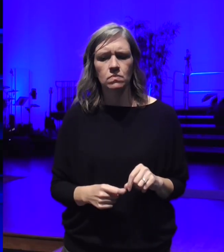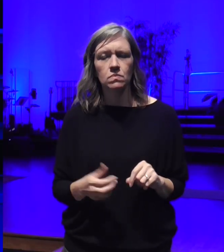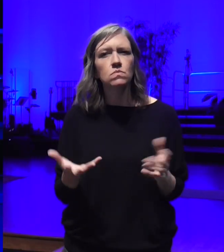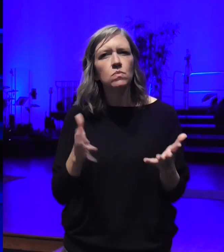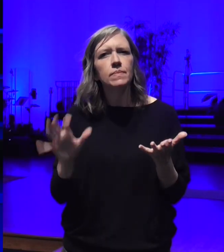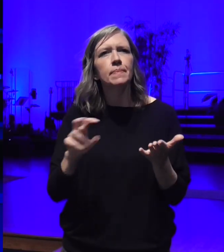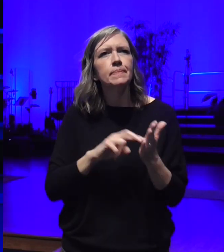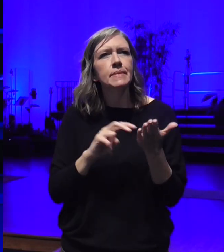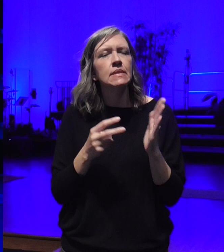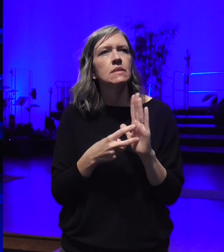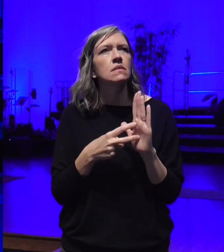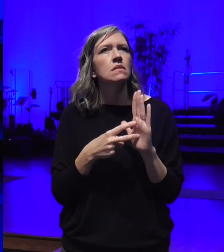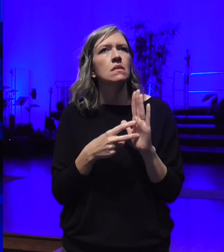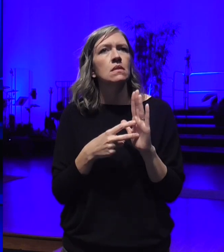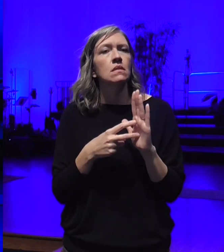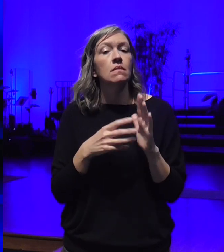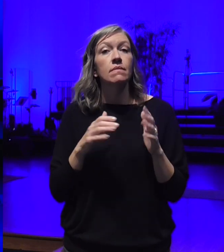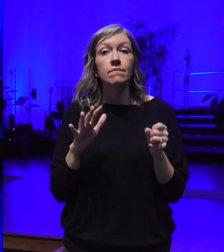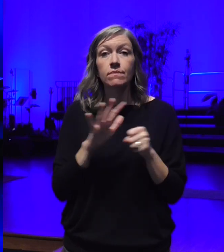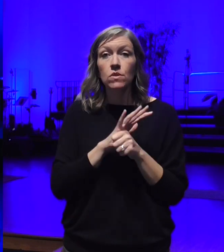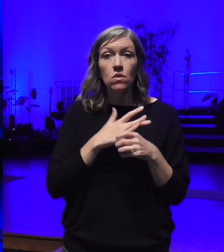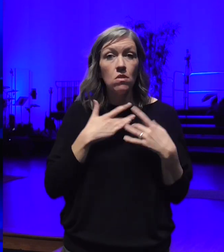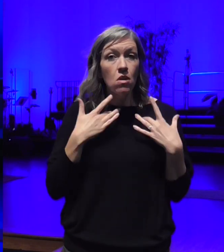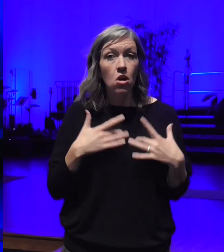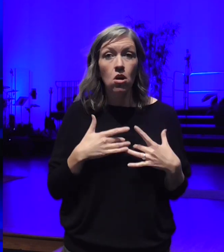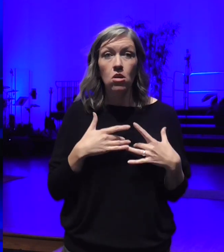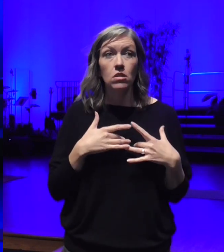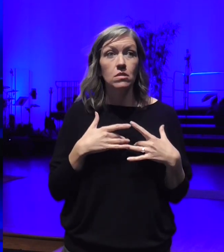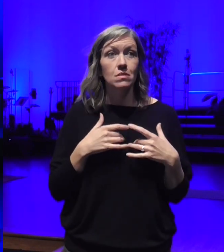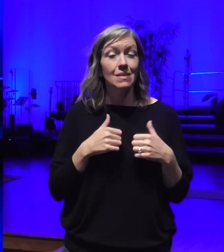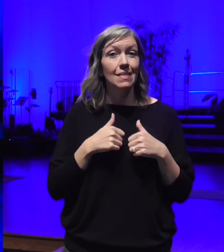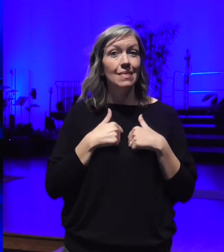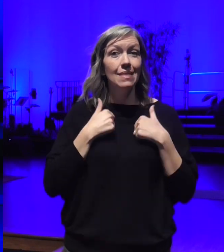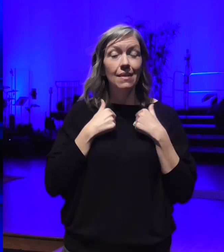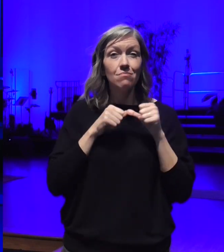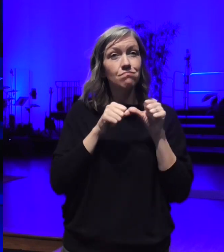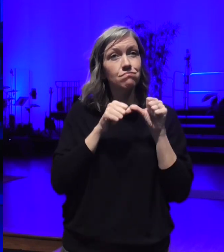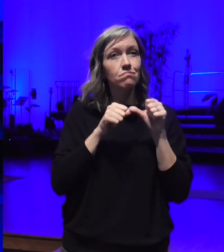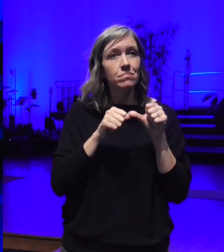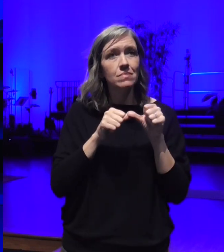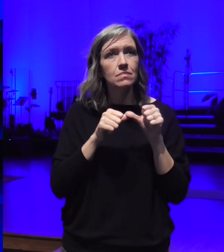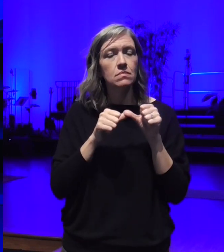does it mean to live with a full heart even in the midst of a broken heart?